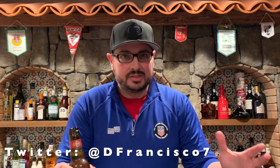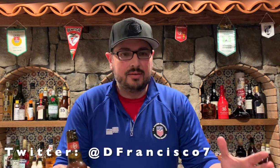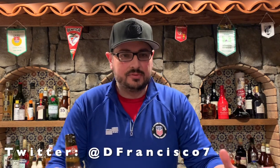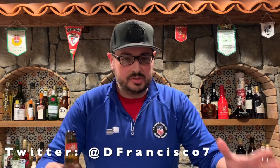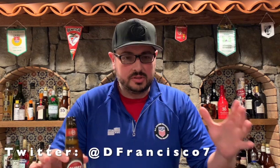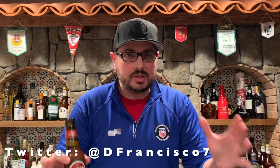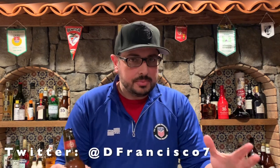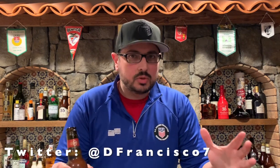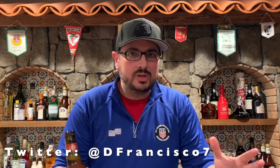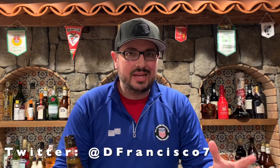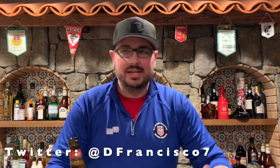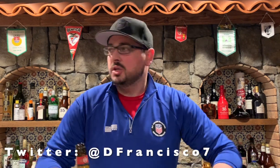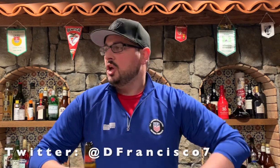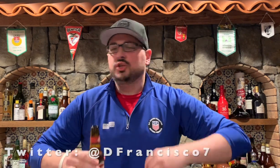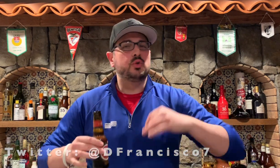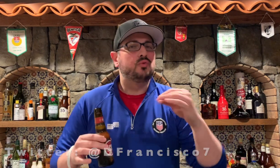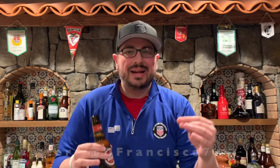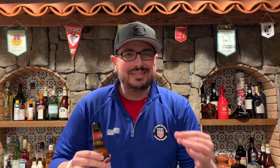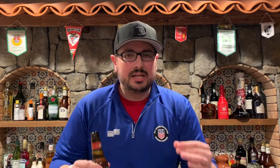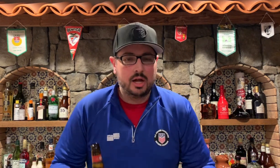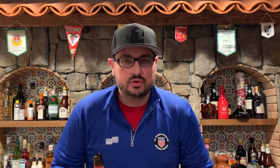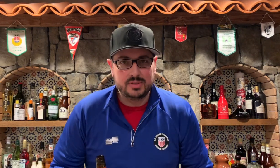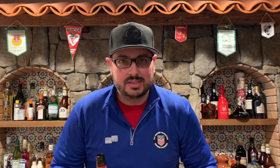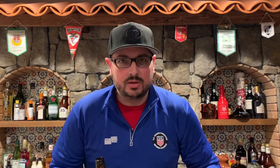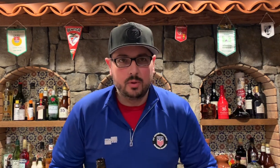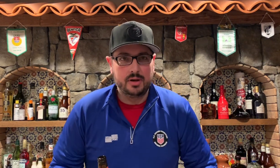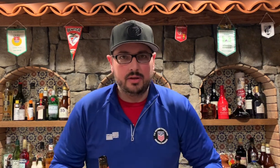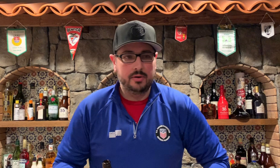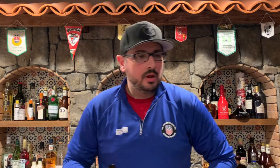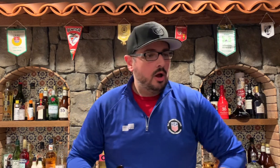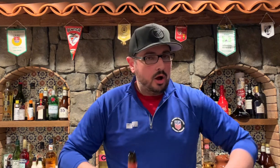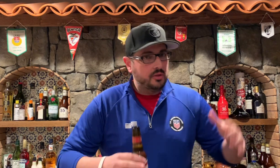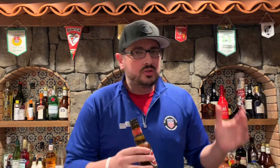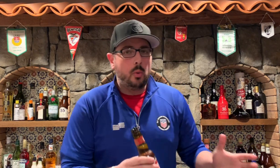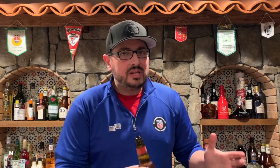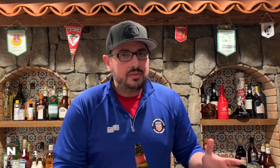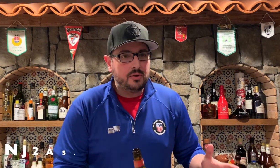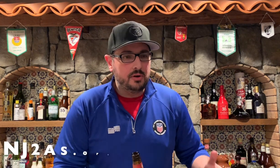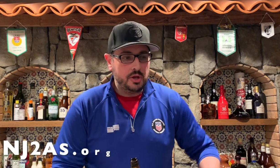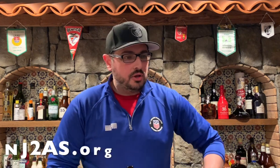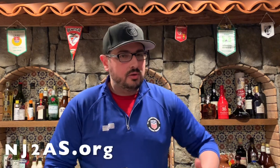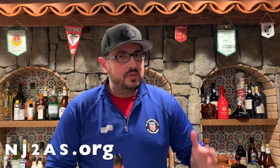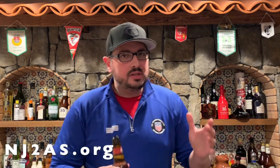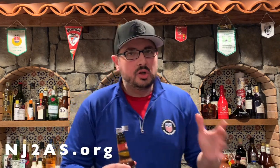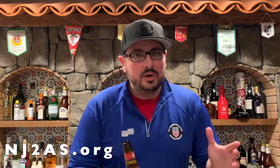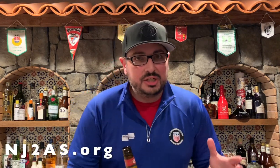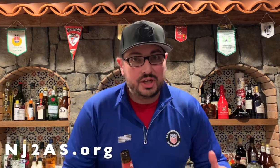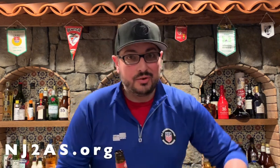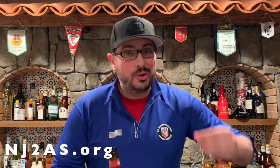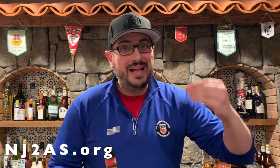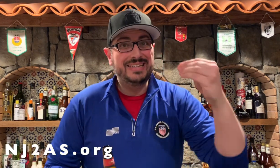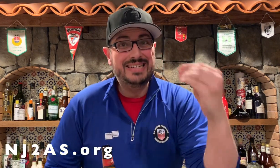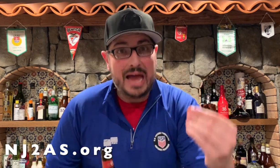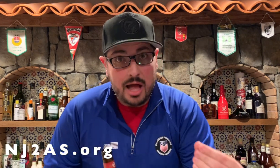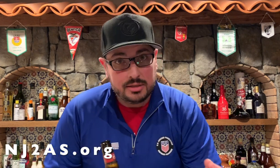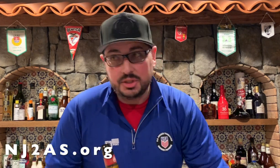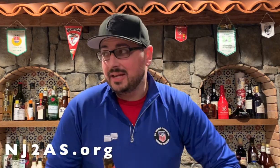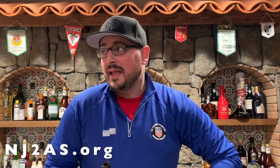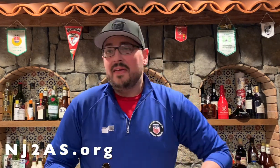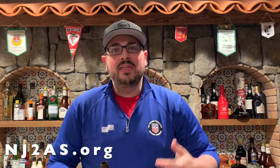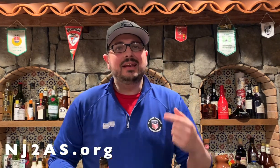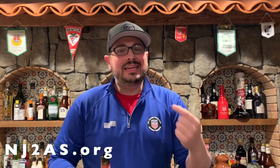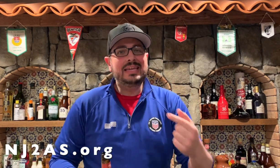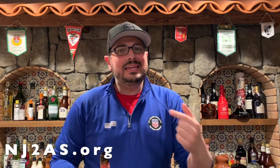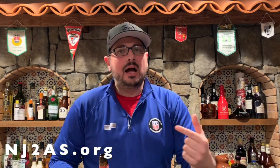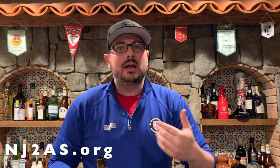standing at press conferences on subsequent days directly contradicting one another. On the 23rd, you have the Attorney General